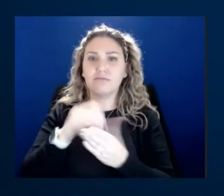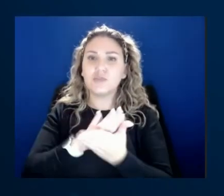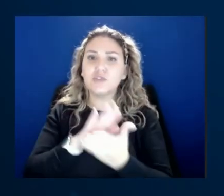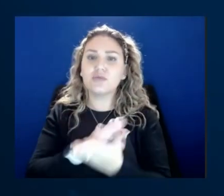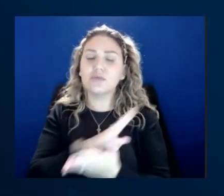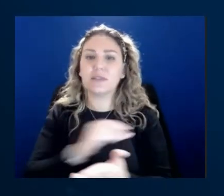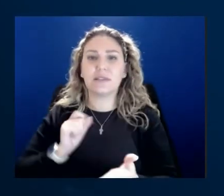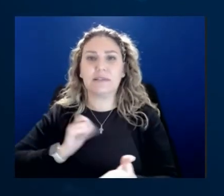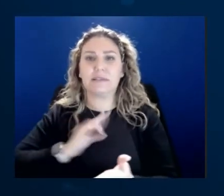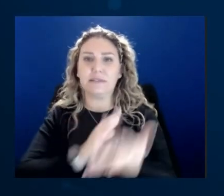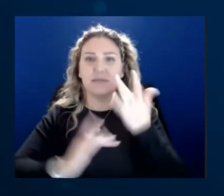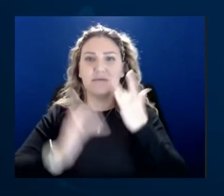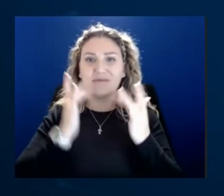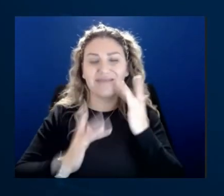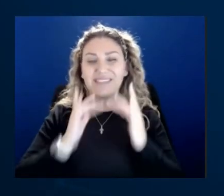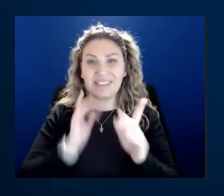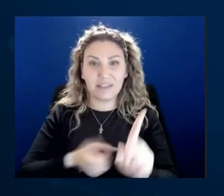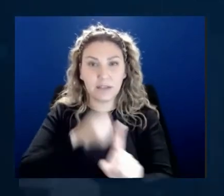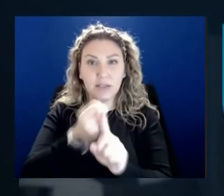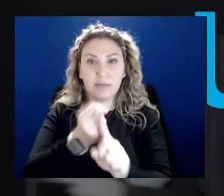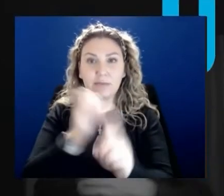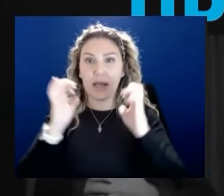is impacting education.